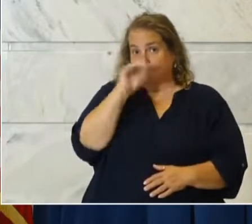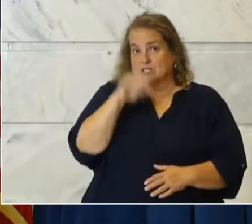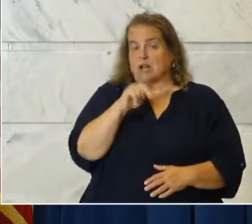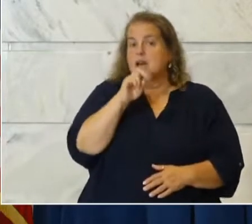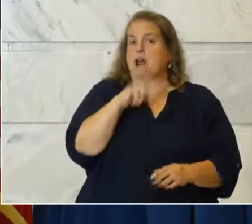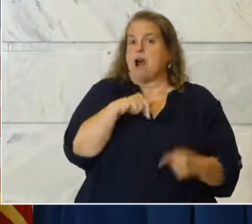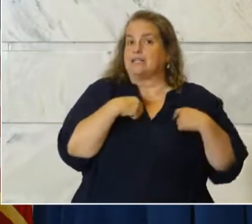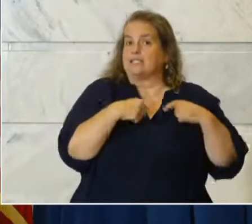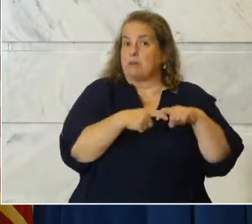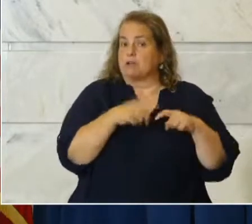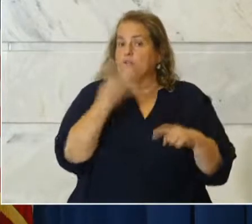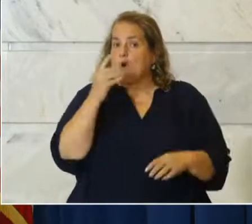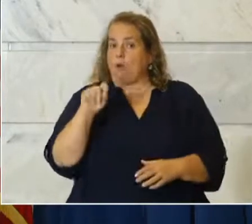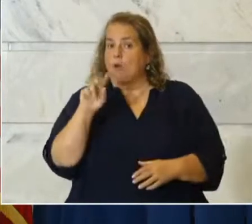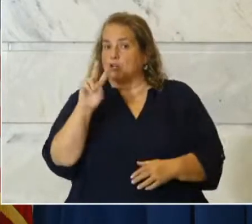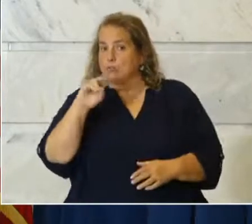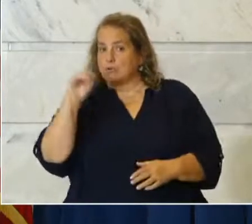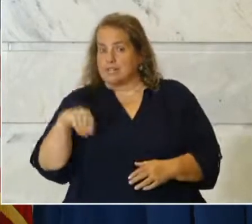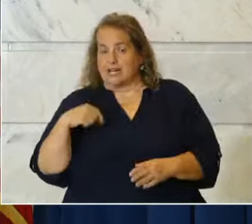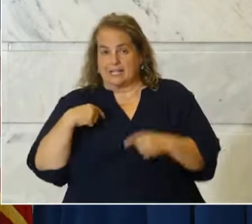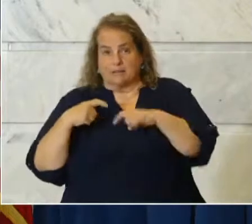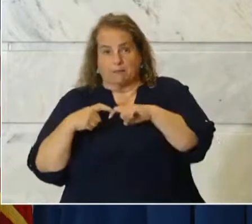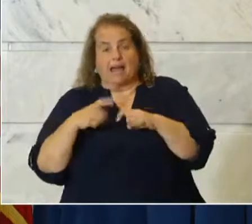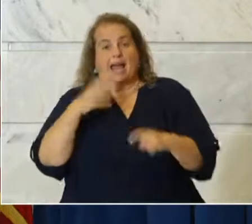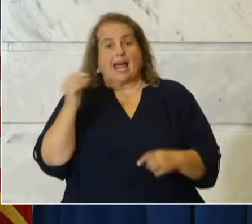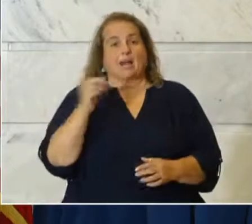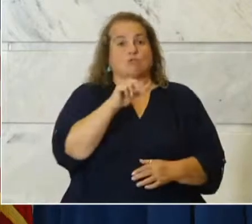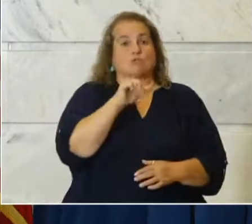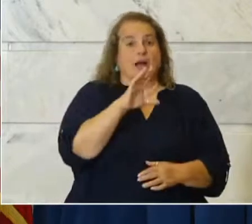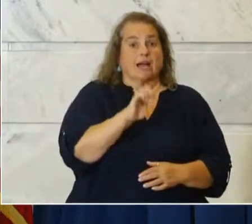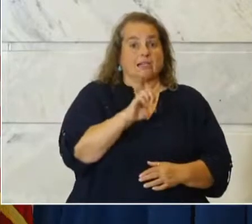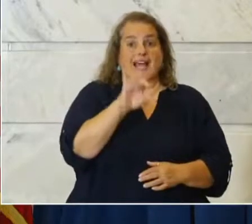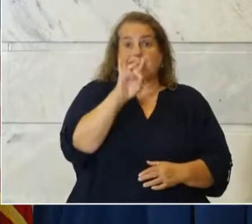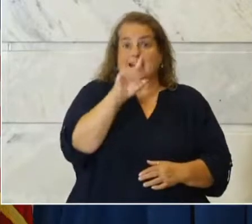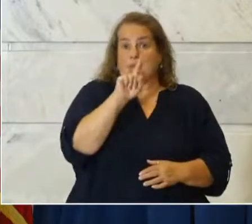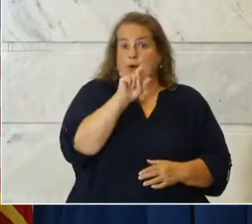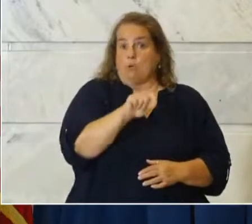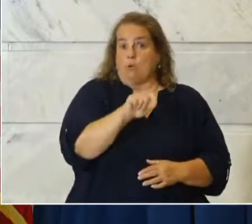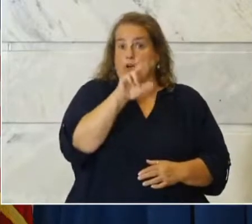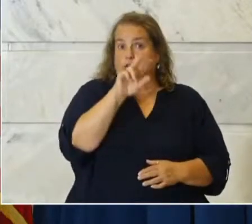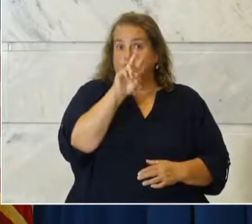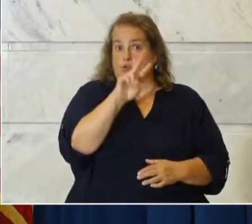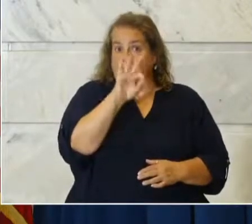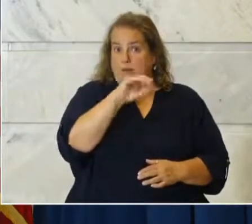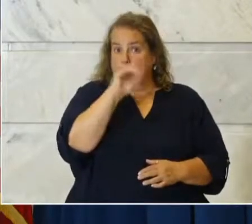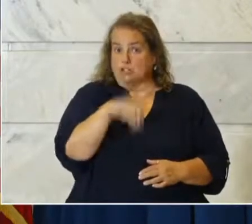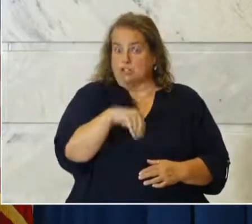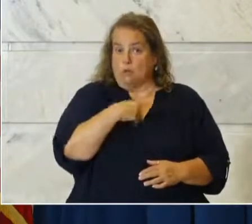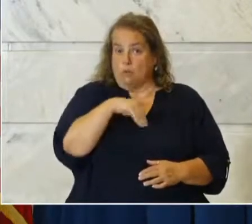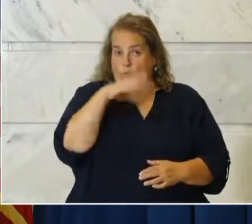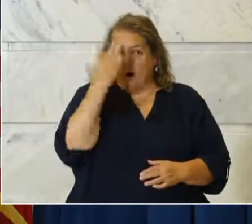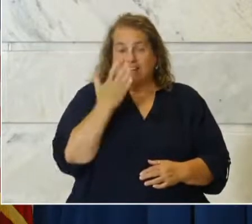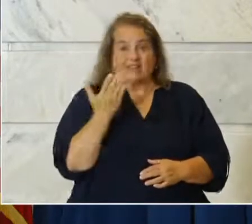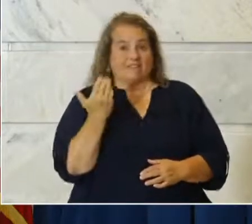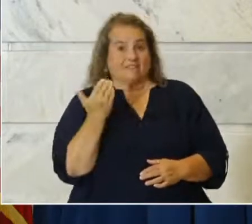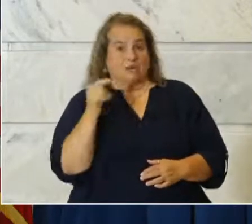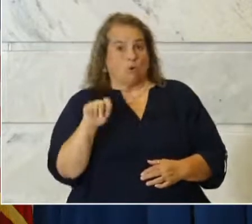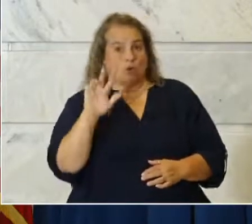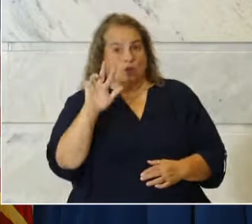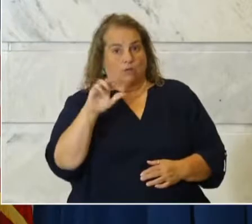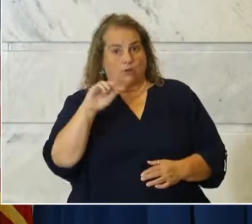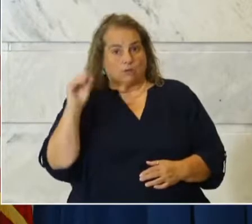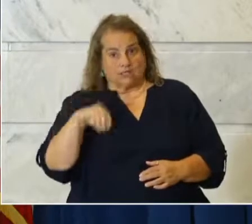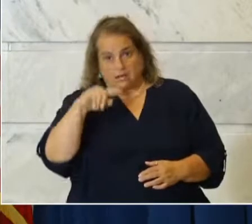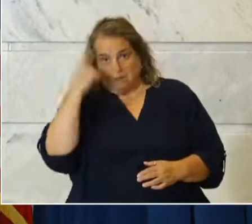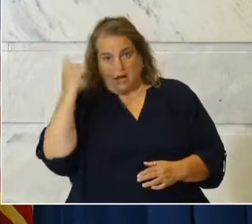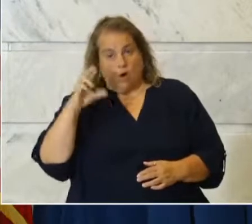non-Hispanic, 4.2% Hispanic. And then on race, 81.39% white, 15.3% Black